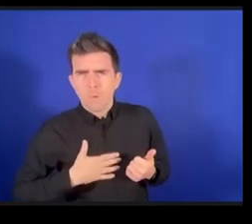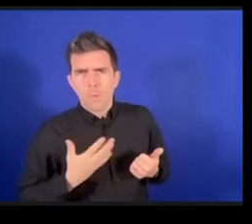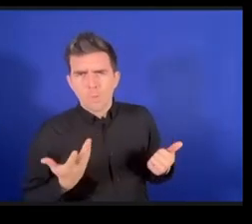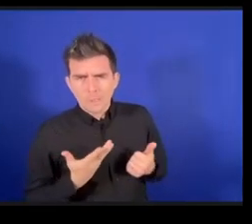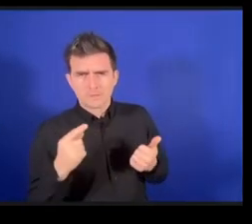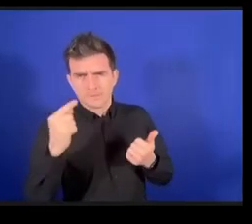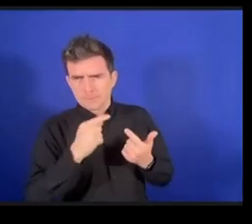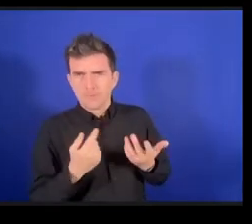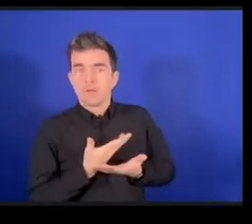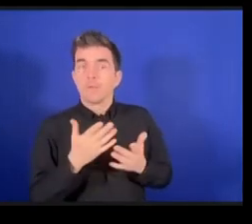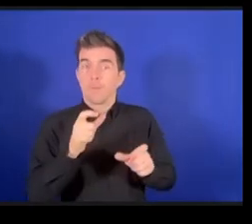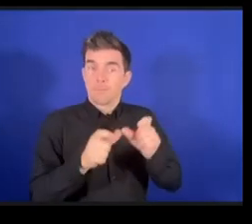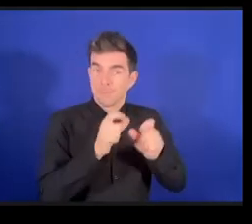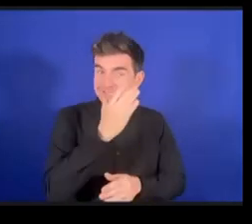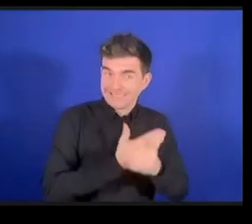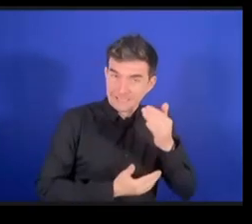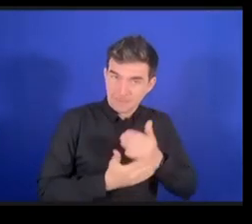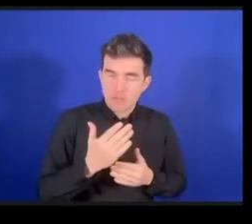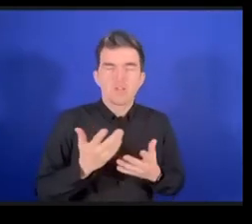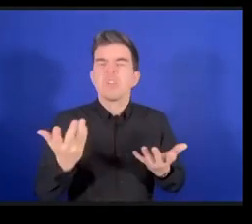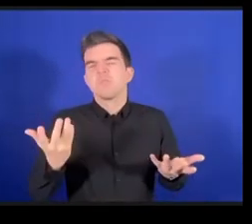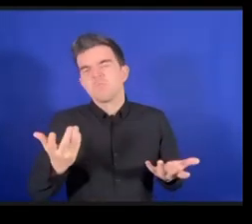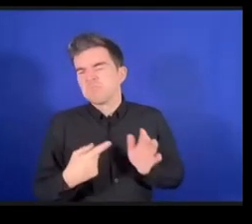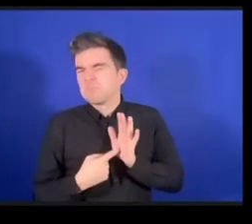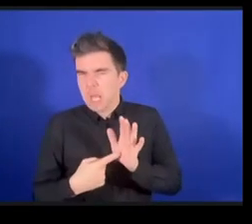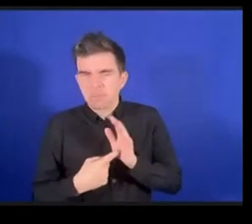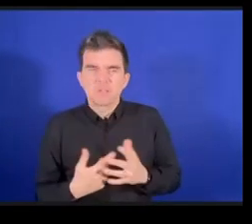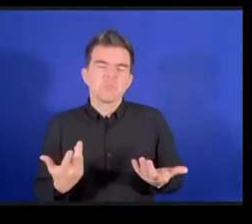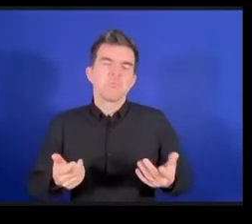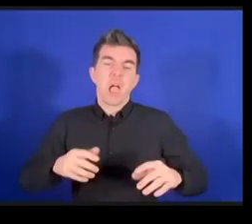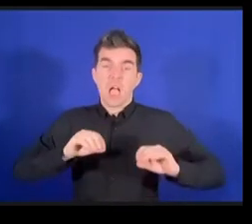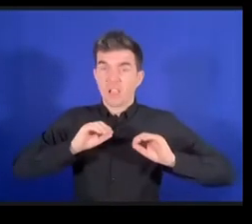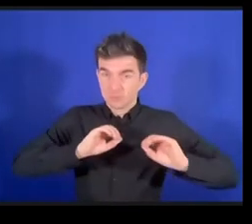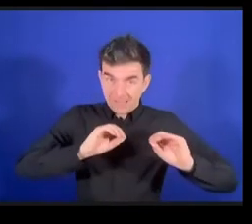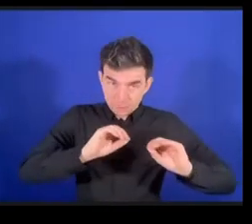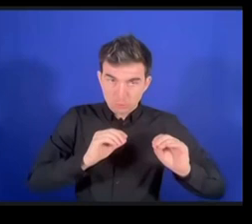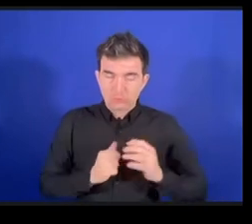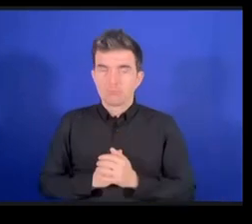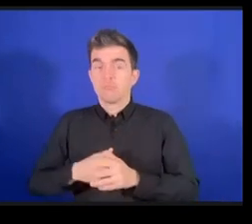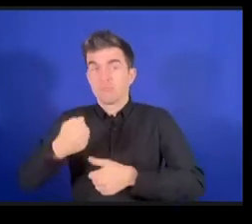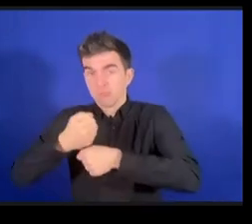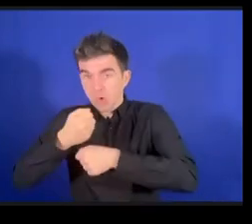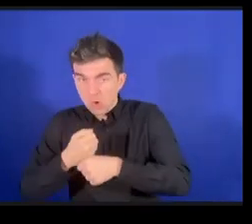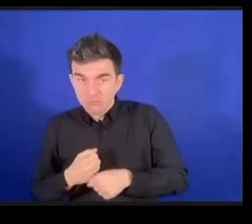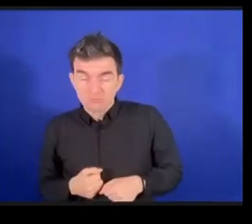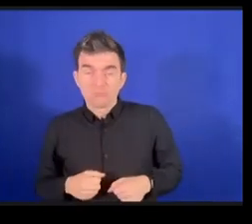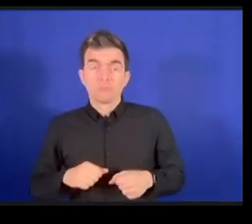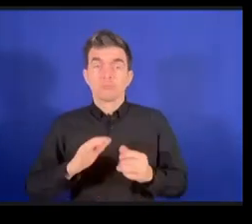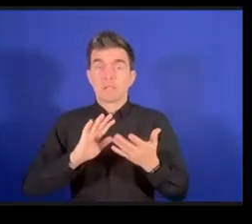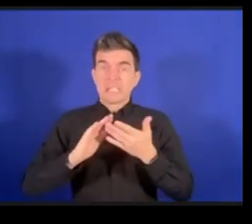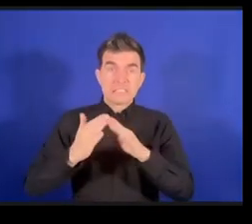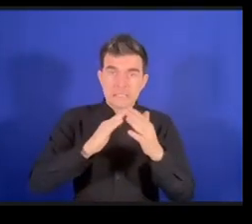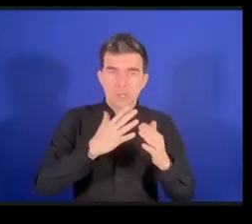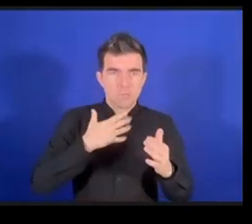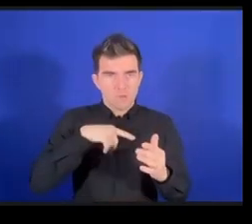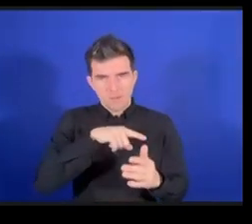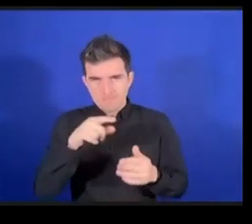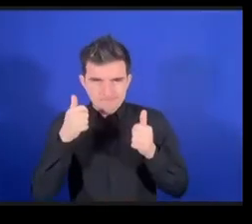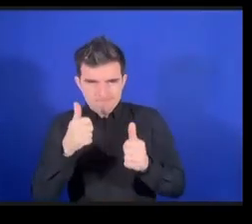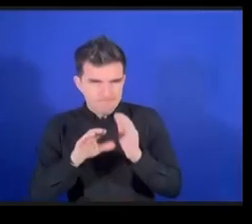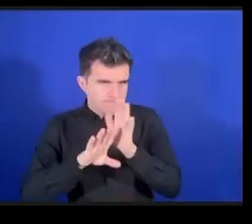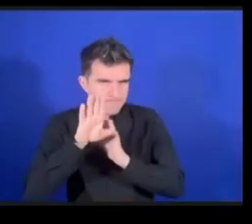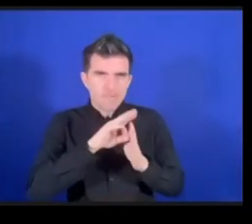uh educ access to different resour does etc etc so we do have these indicators out there we do